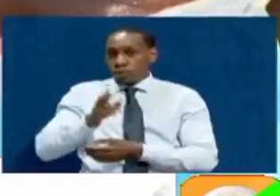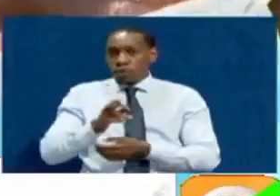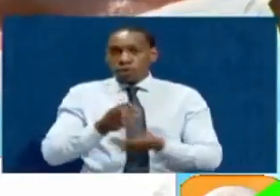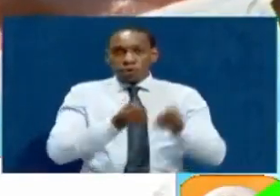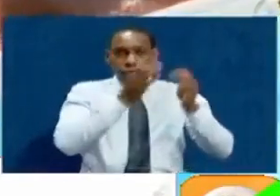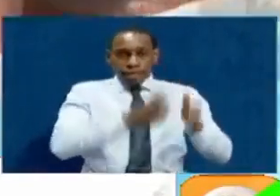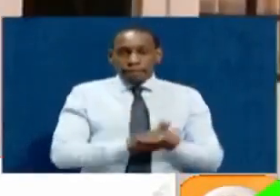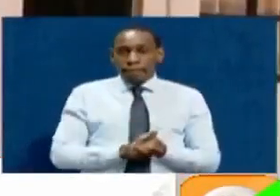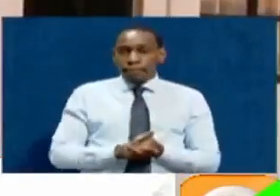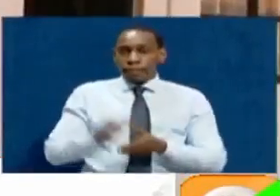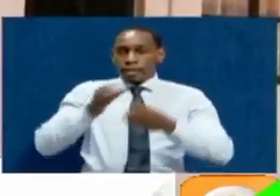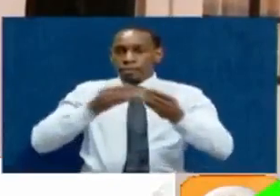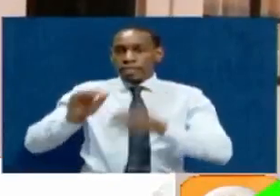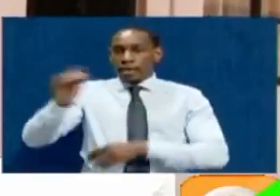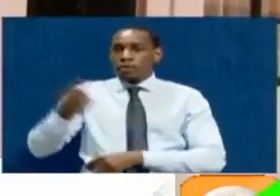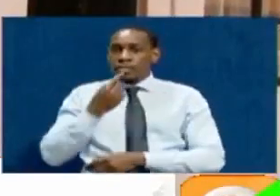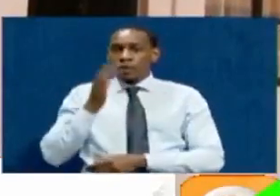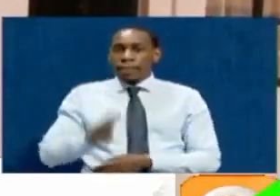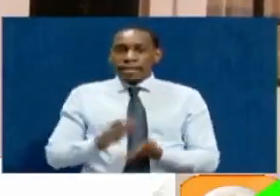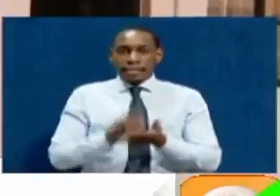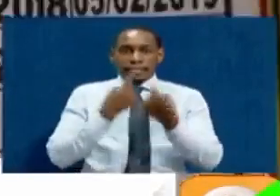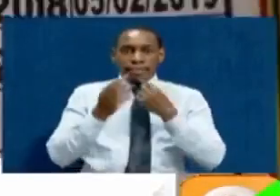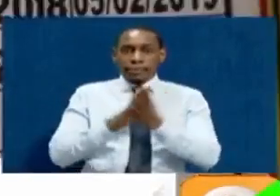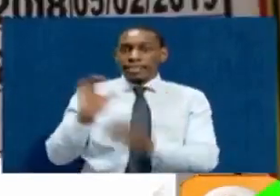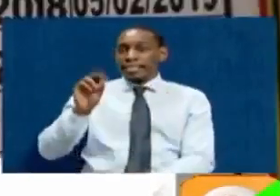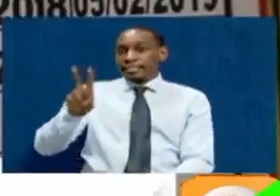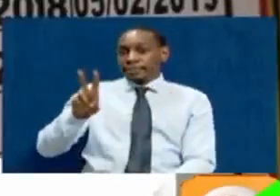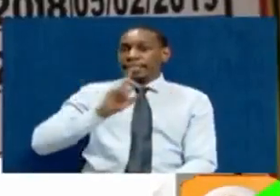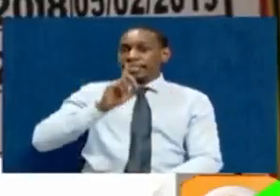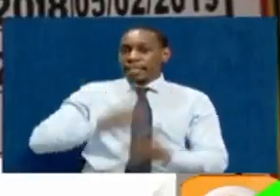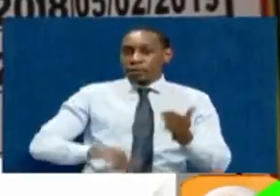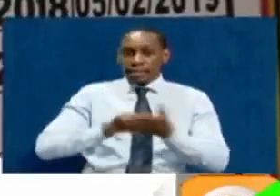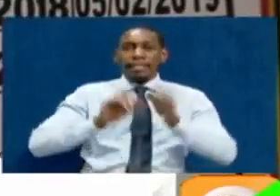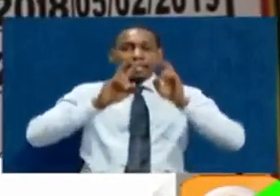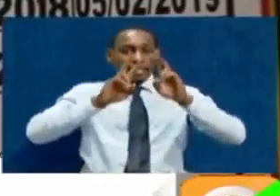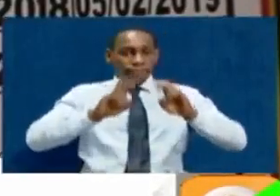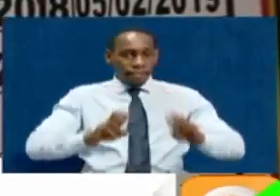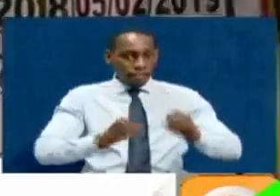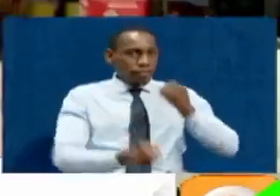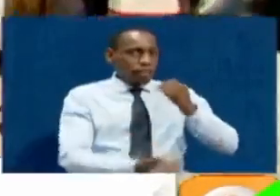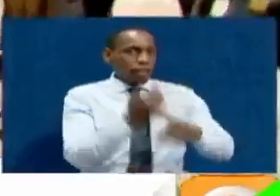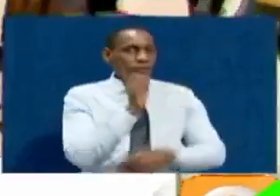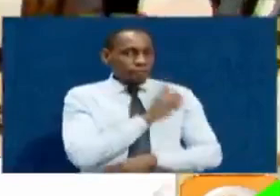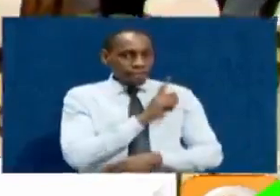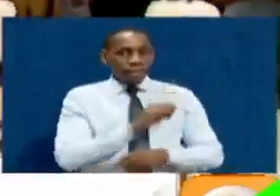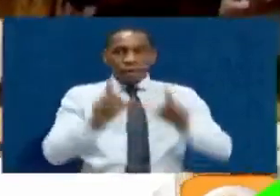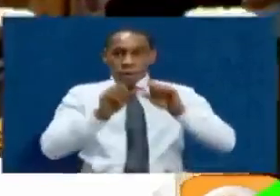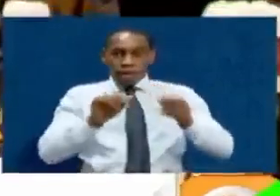trucker. Busia County Commander John Nyoike, while speaking to Citizen TV, said investigations